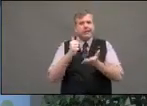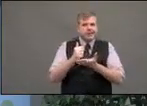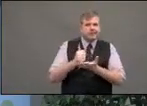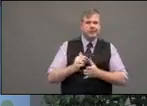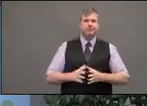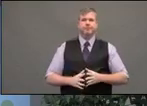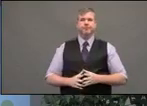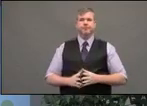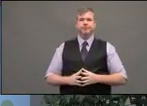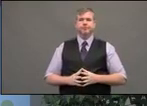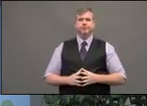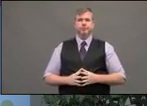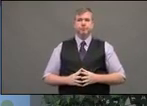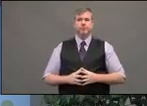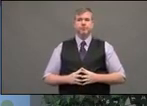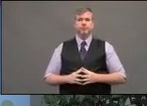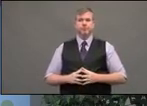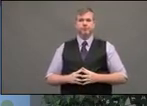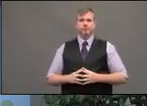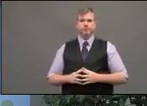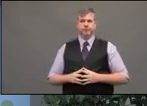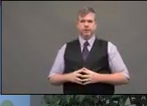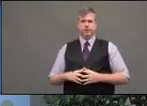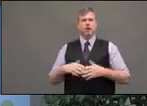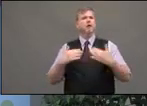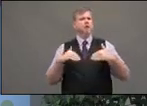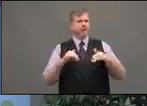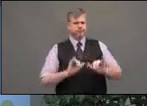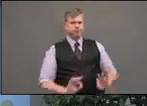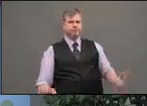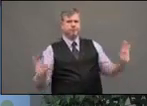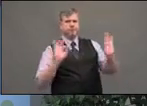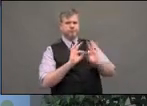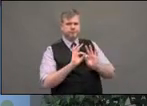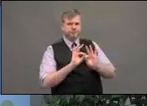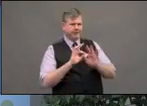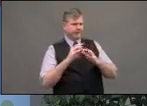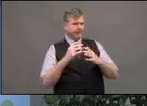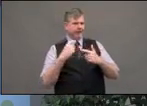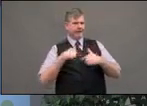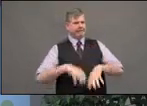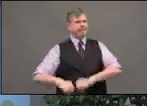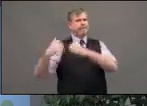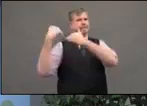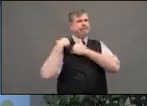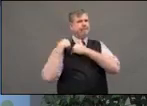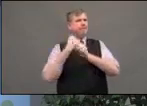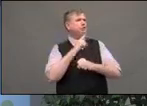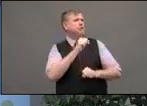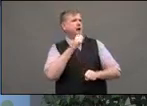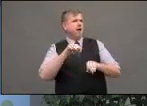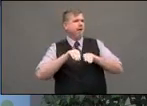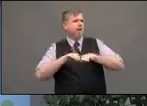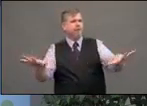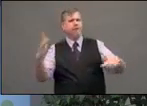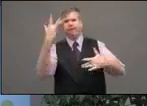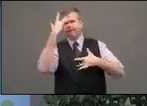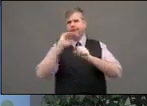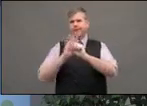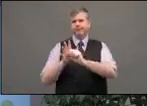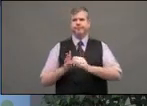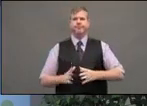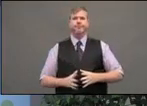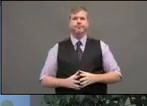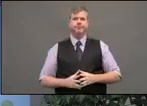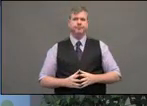to my own responsibility of stopping me from transmitting to others, to protect my family and my community as well. That's exactly right. And not only